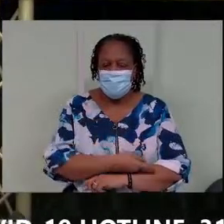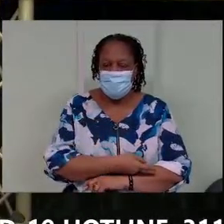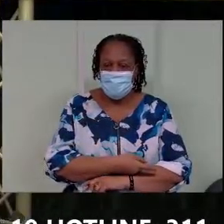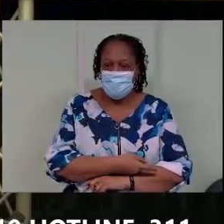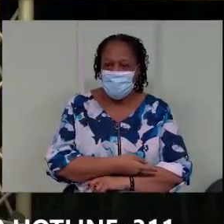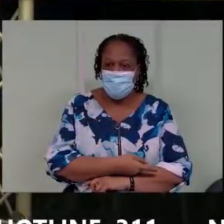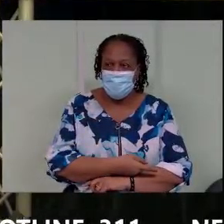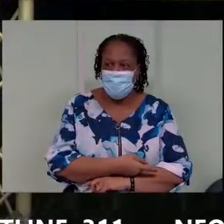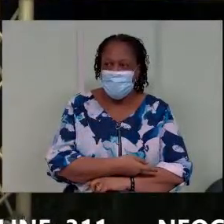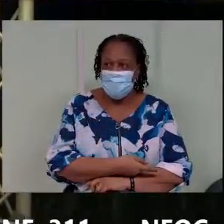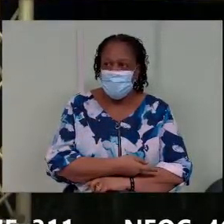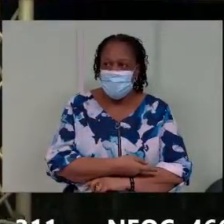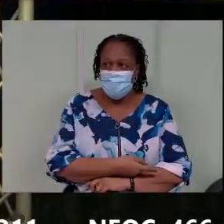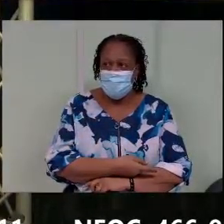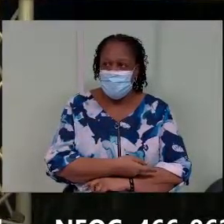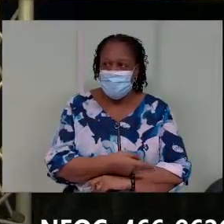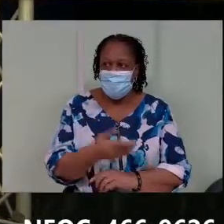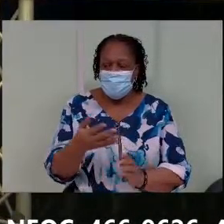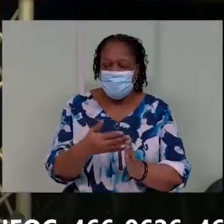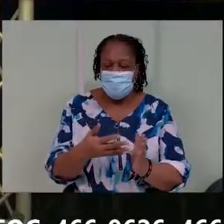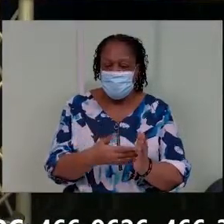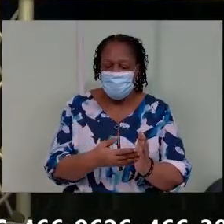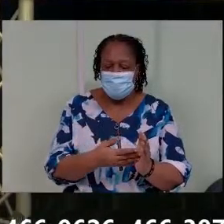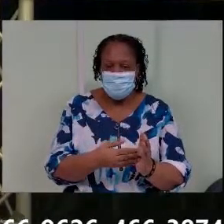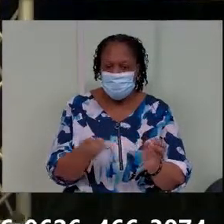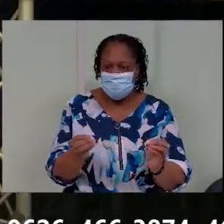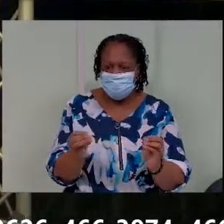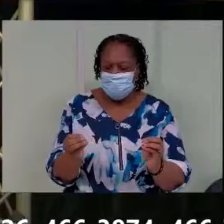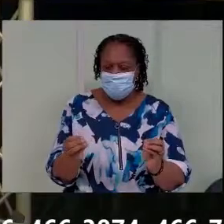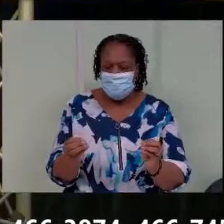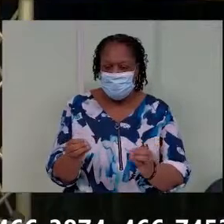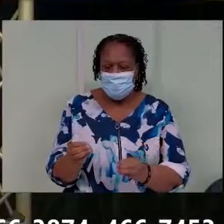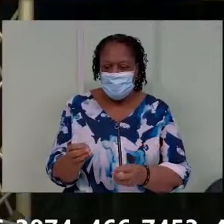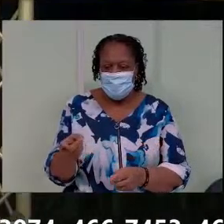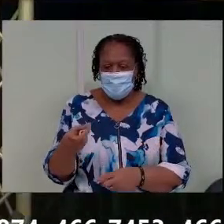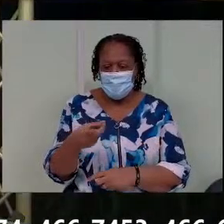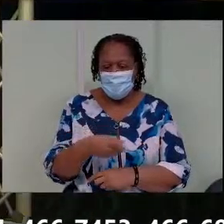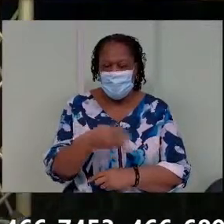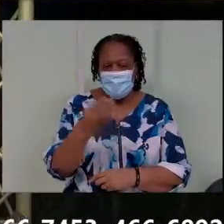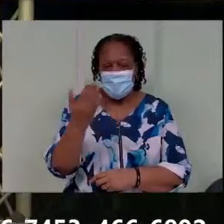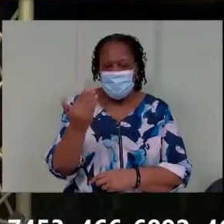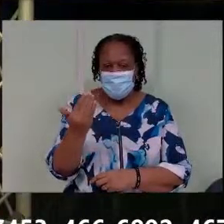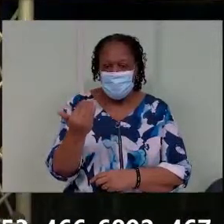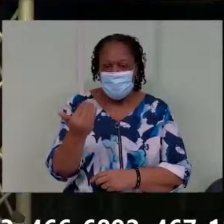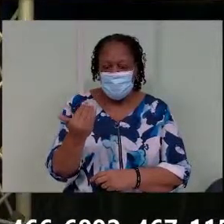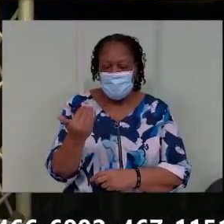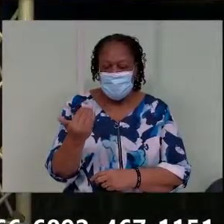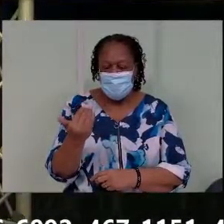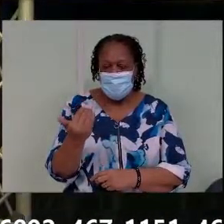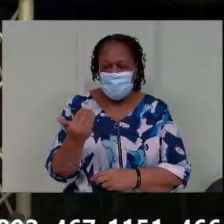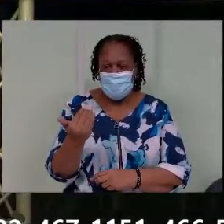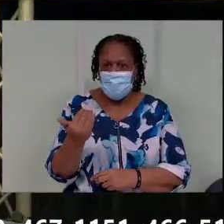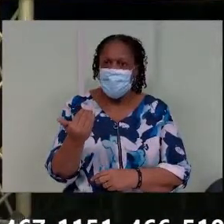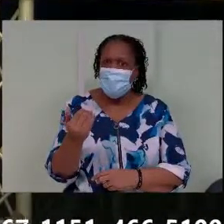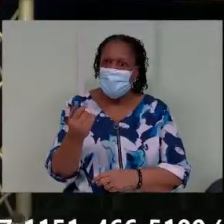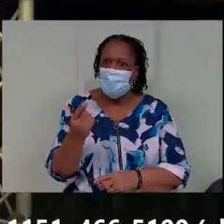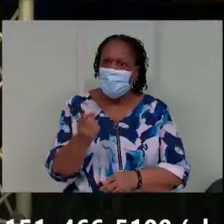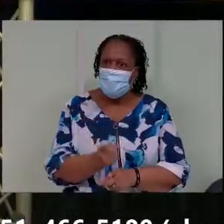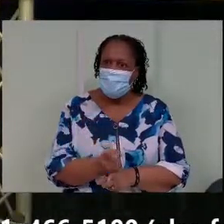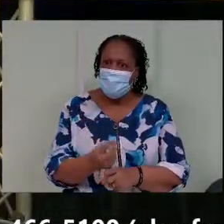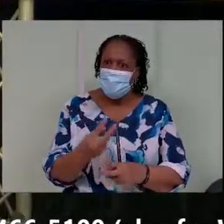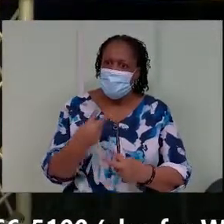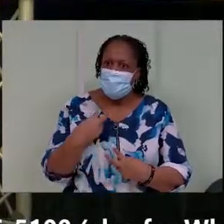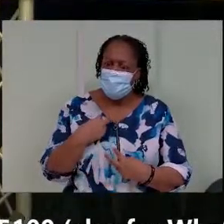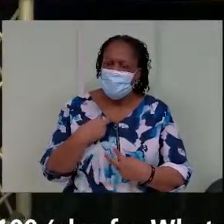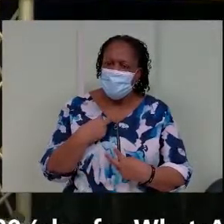quarantine, sampled, tested negative. On day 15, resampled, positive. And so